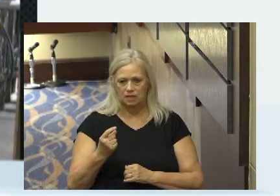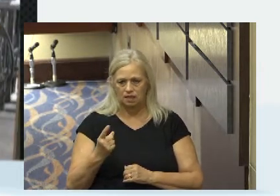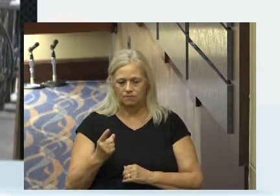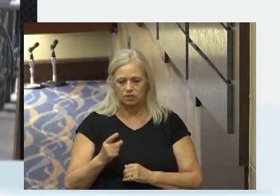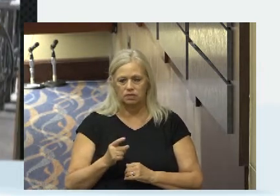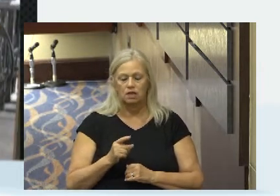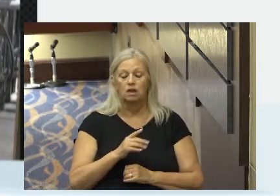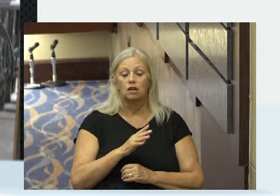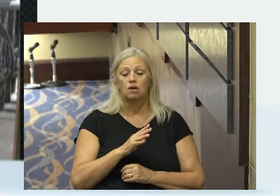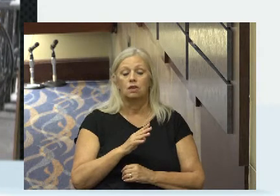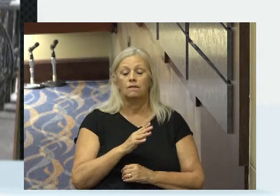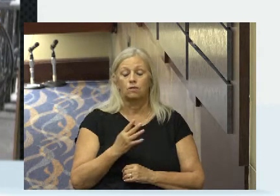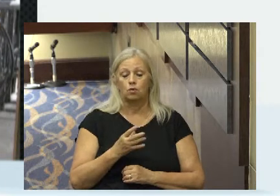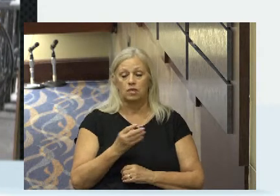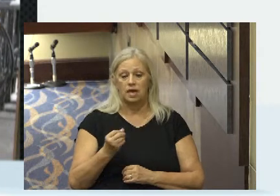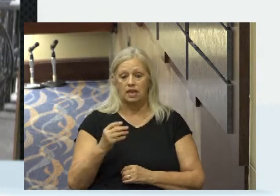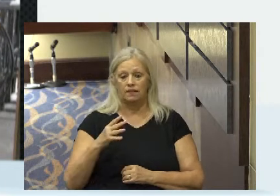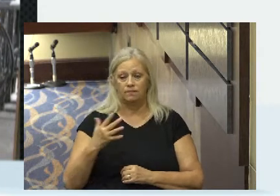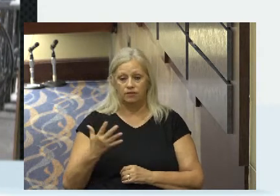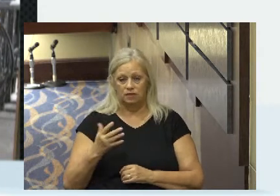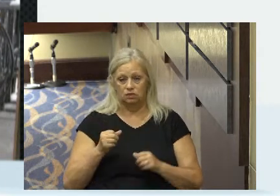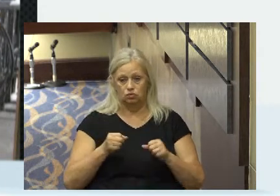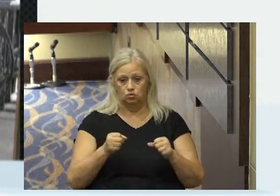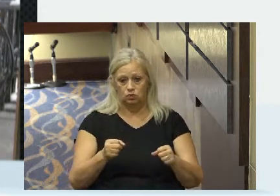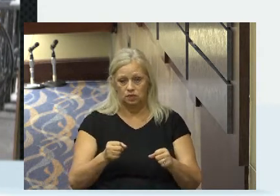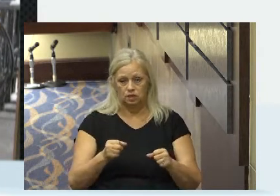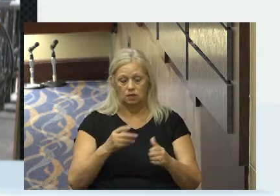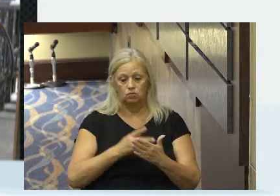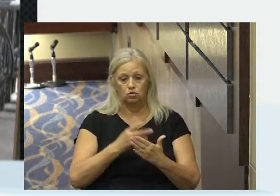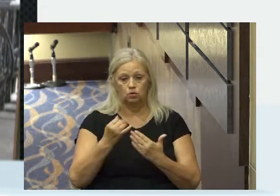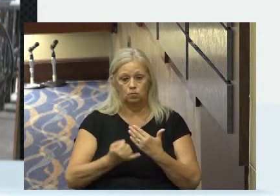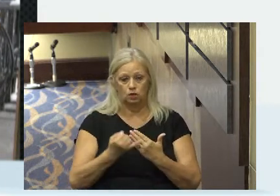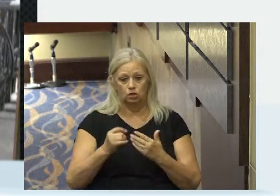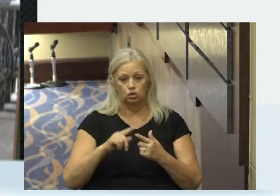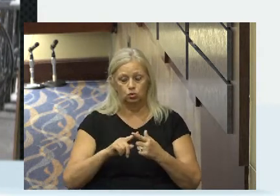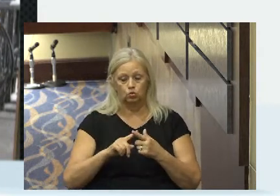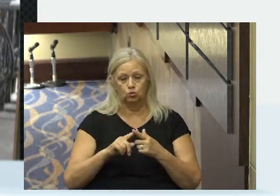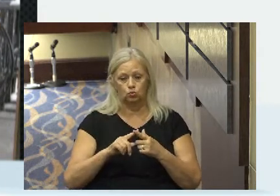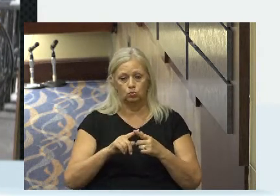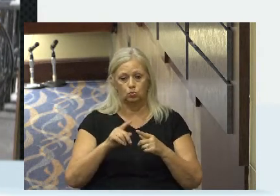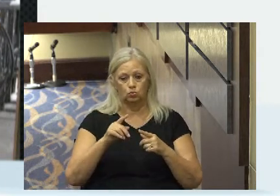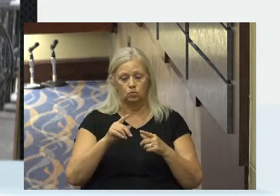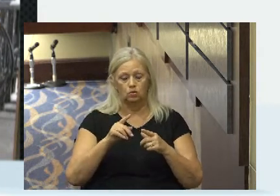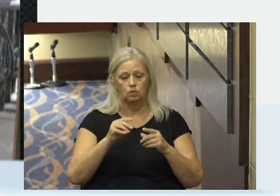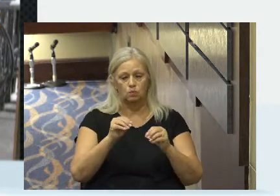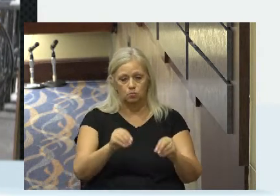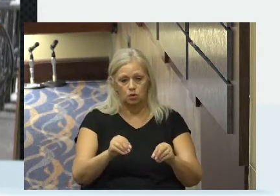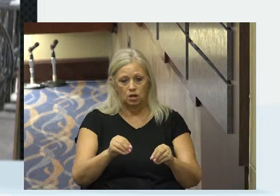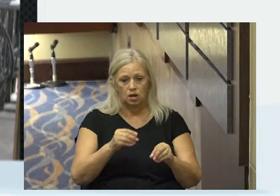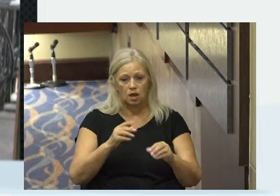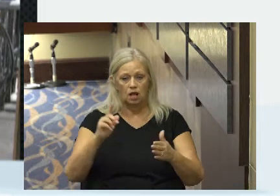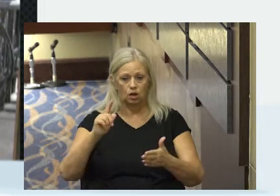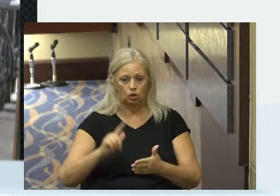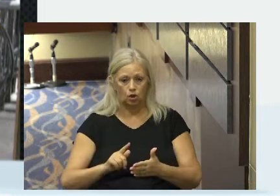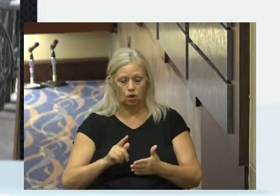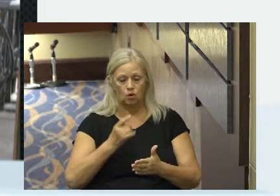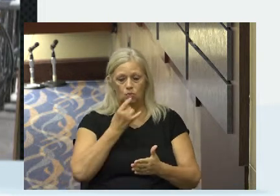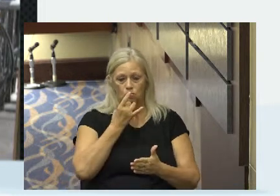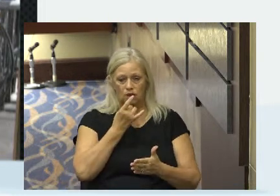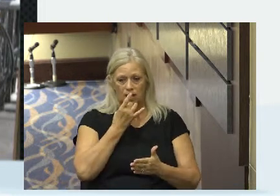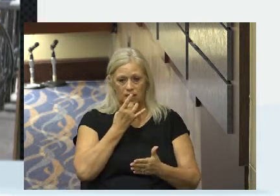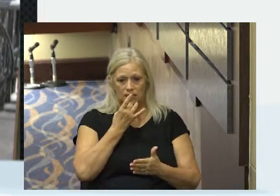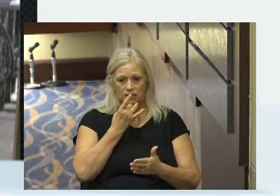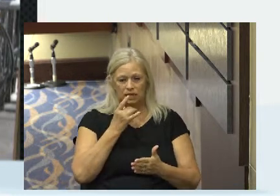5th Street, there is a project to install globe lighting. These pictures are actually the lights that are in